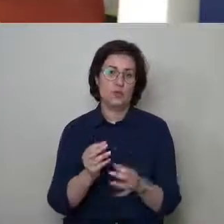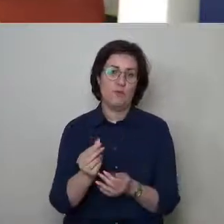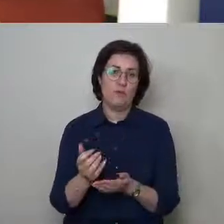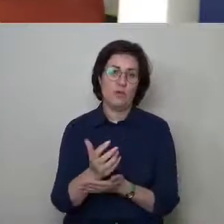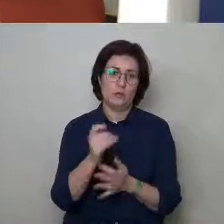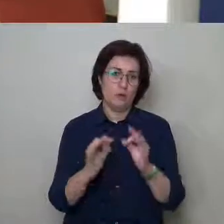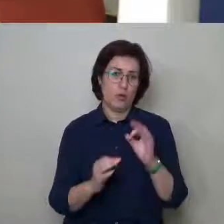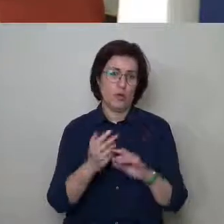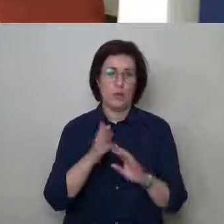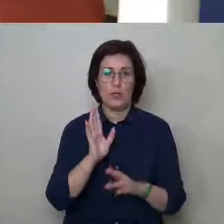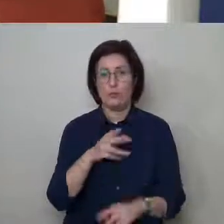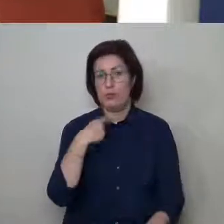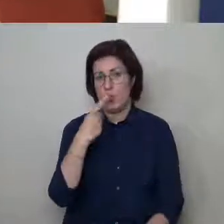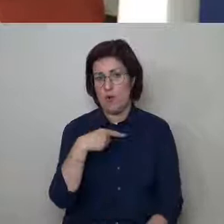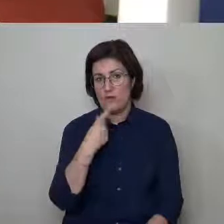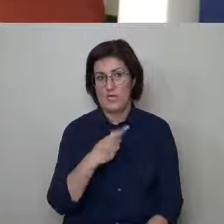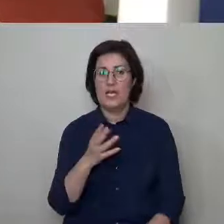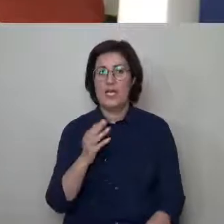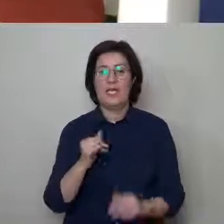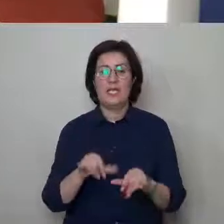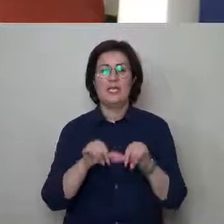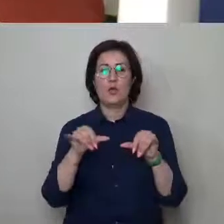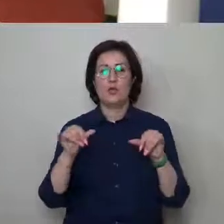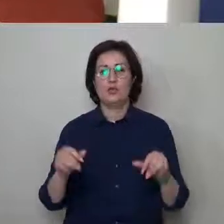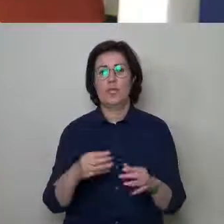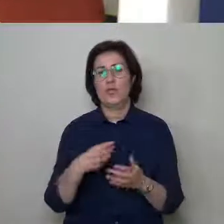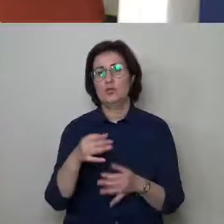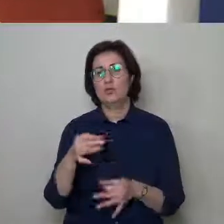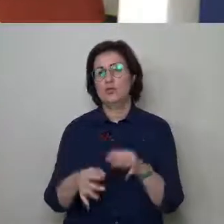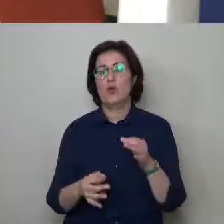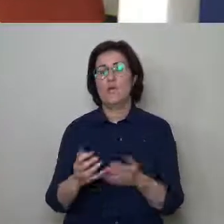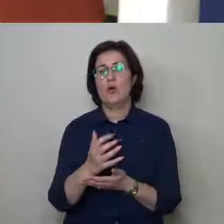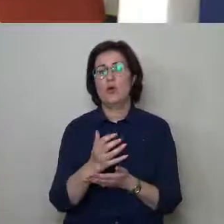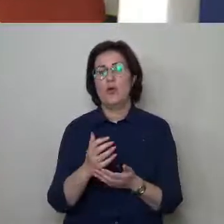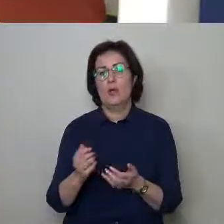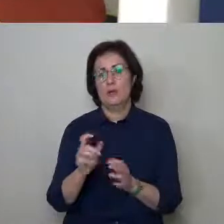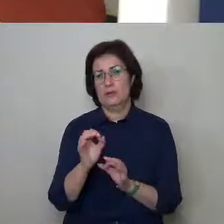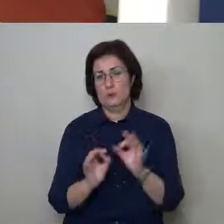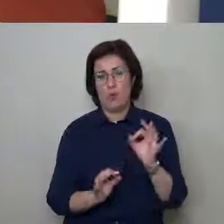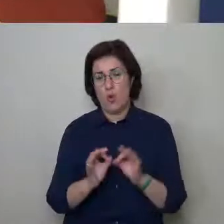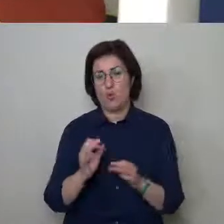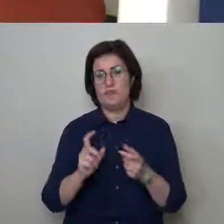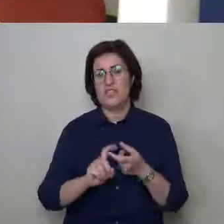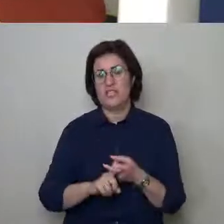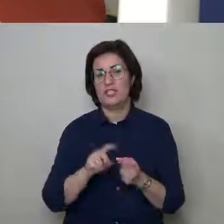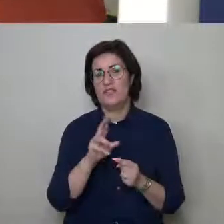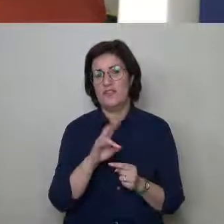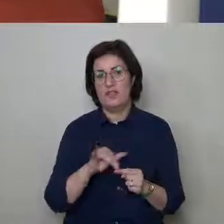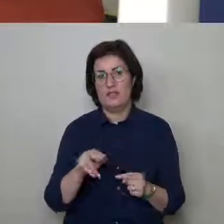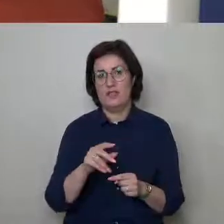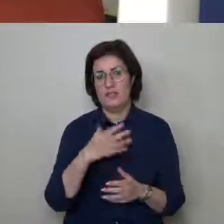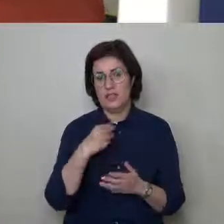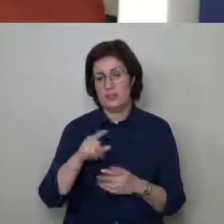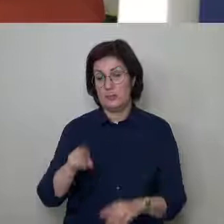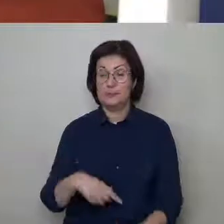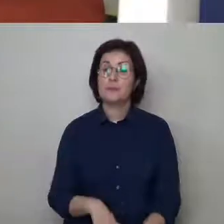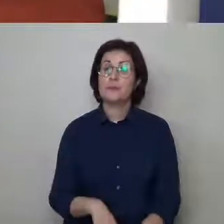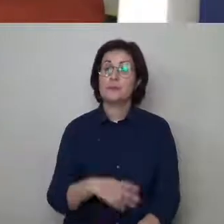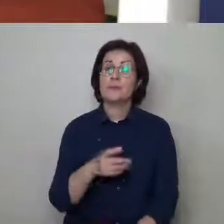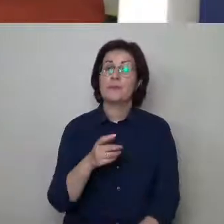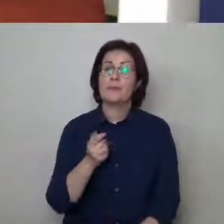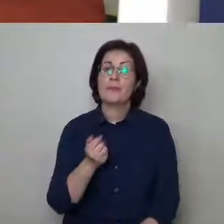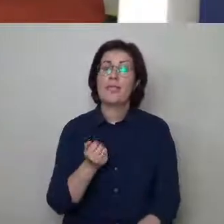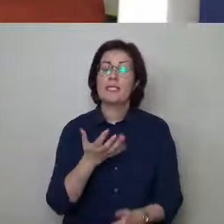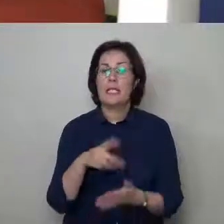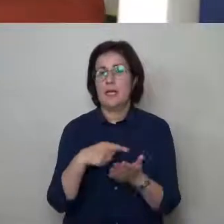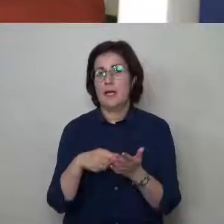in view of the size of the court fee that we're still going to be discussing, and the fact that this court fee keeps growing depending on